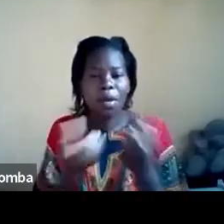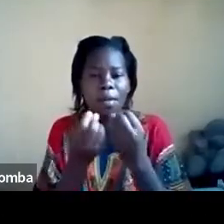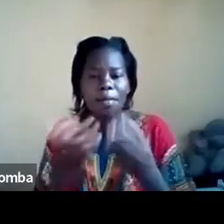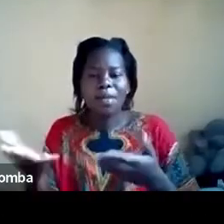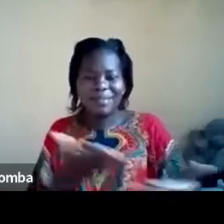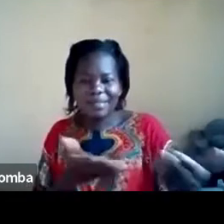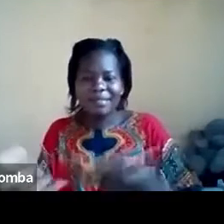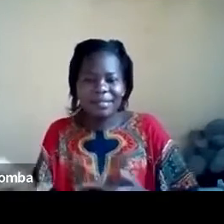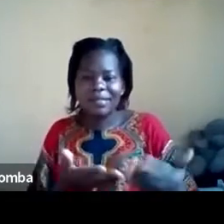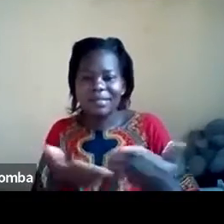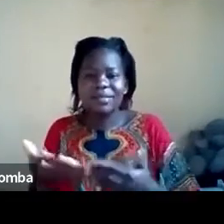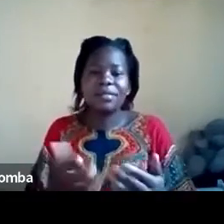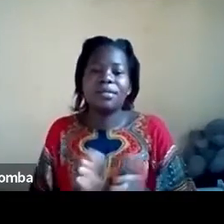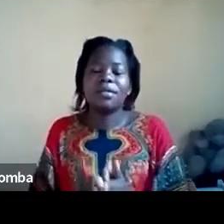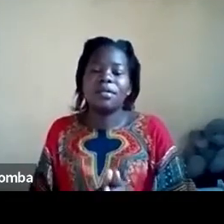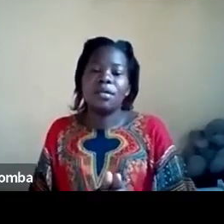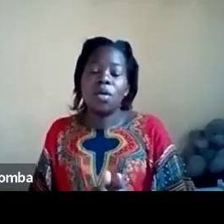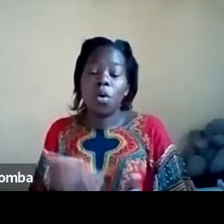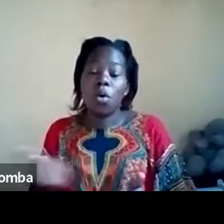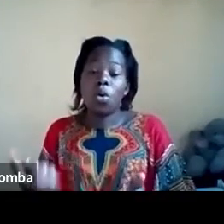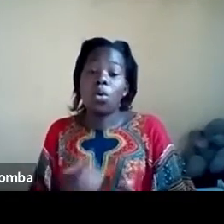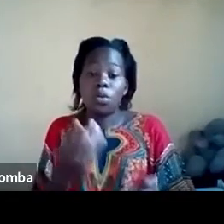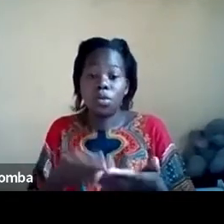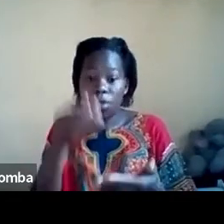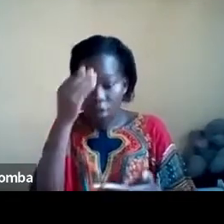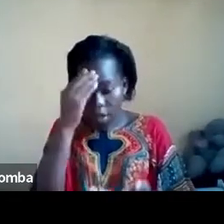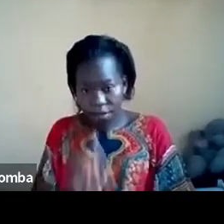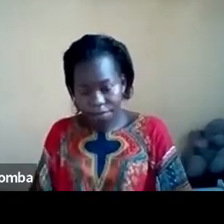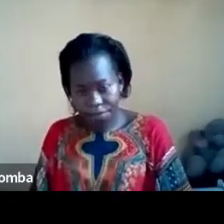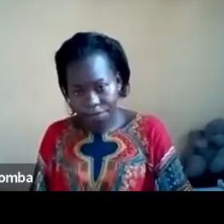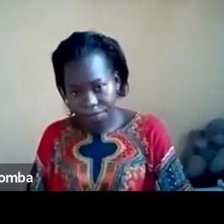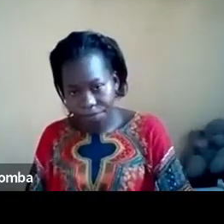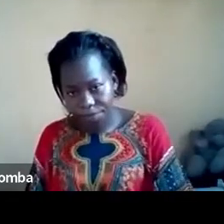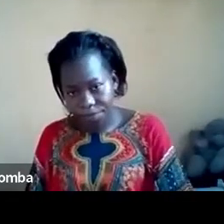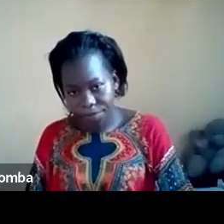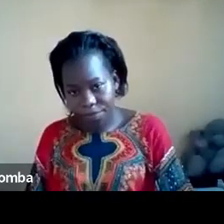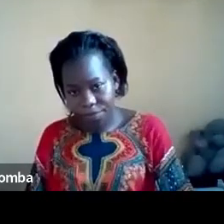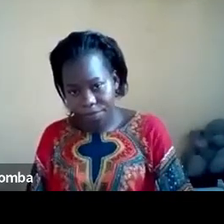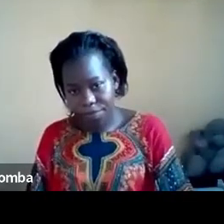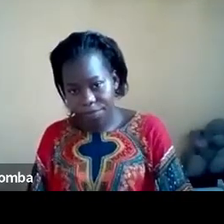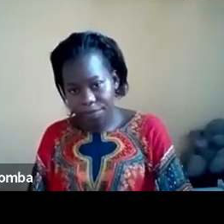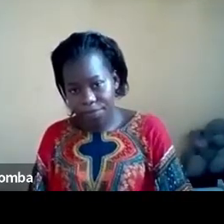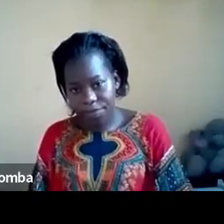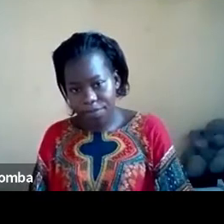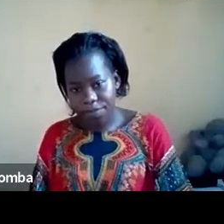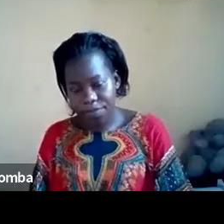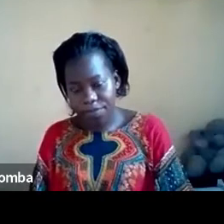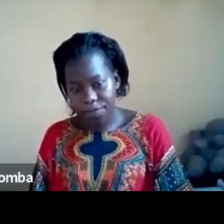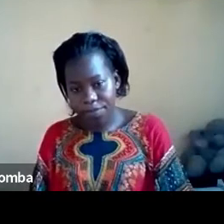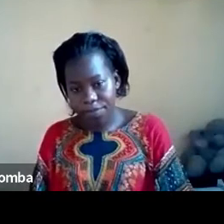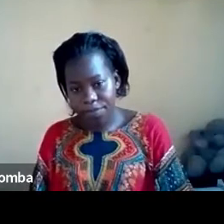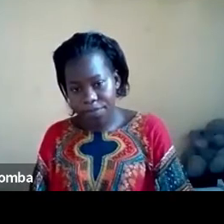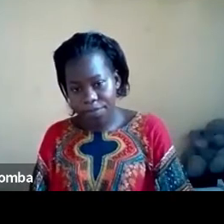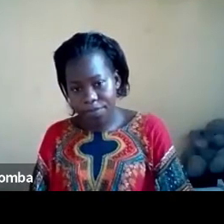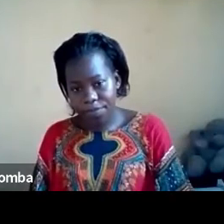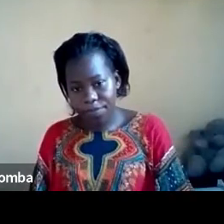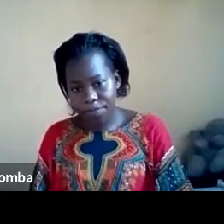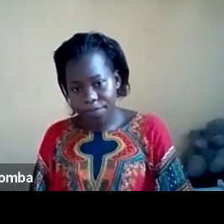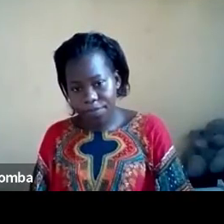yeah? So that's the last bit I could say. And also the final one on the UNDP, I had people asking